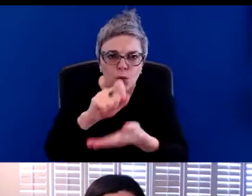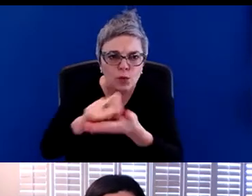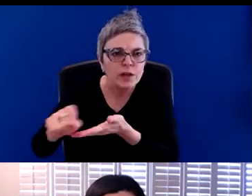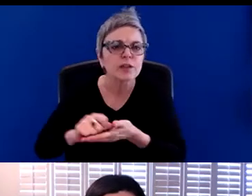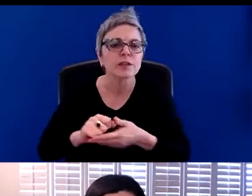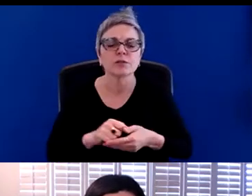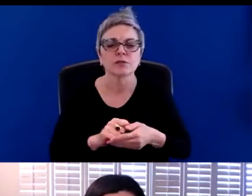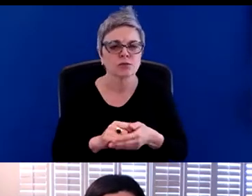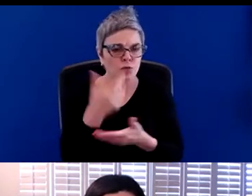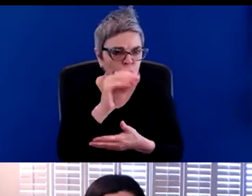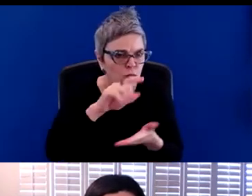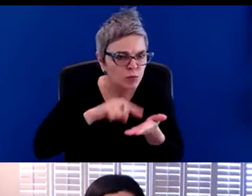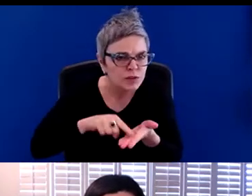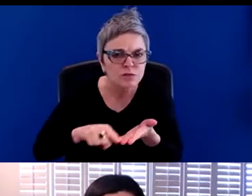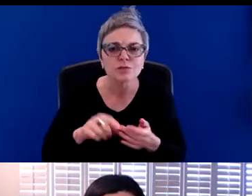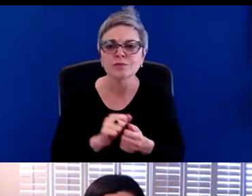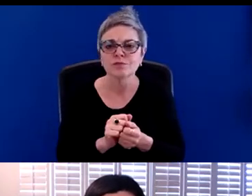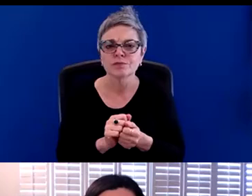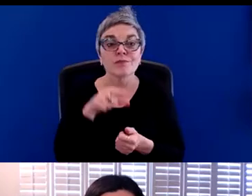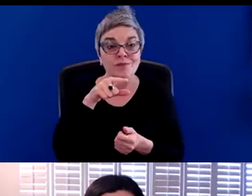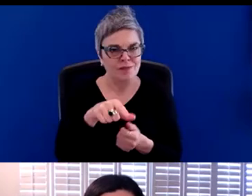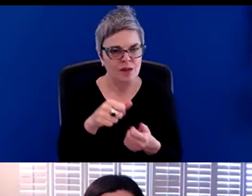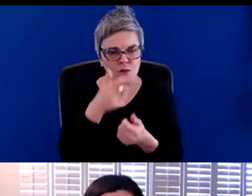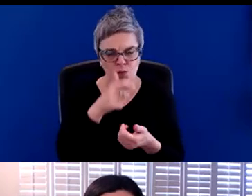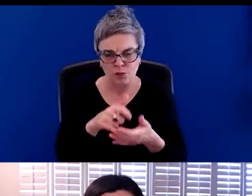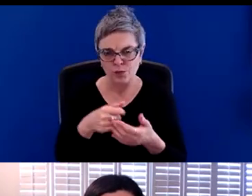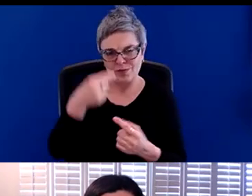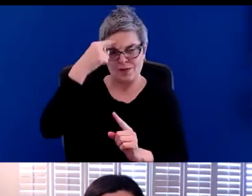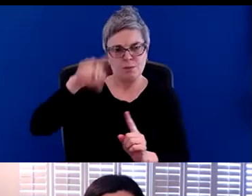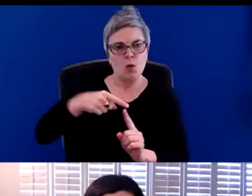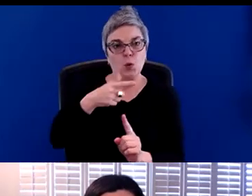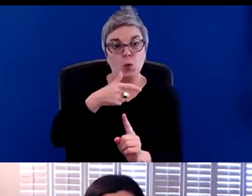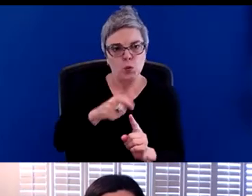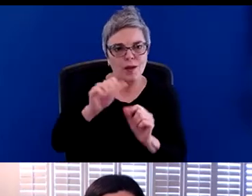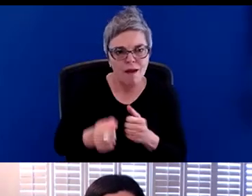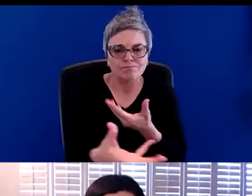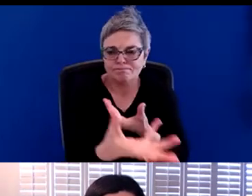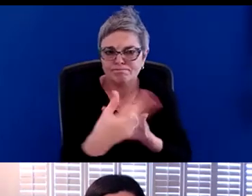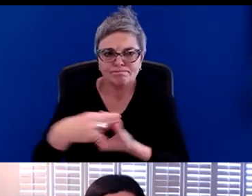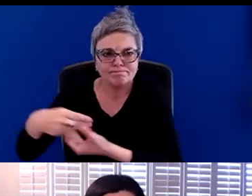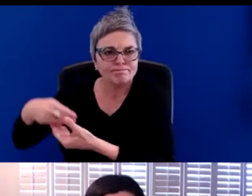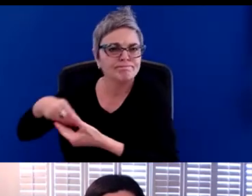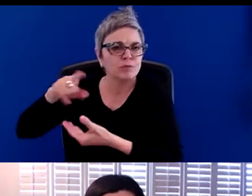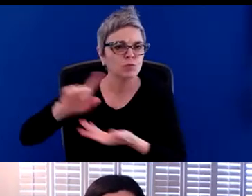in how we question who gets to be seen as a legitimate producer of knowledge.